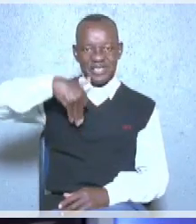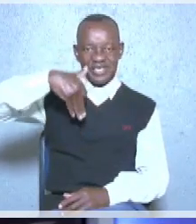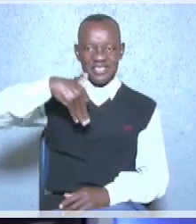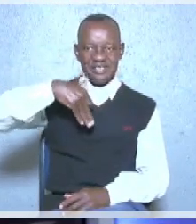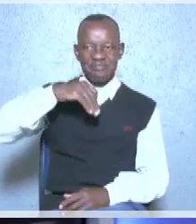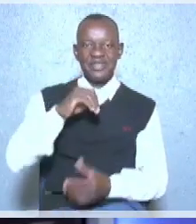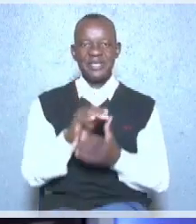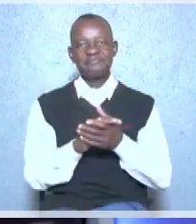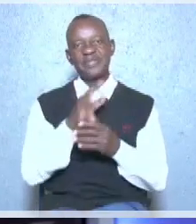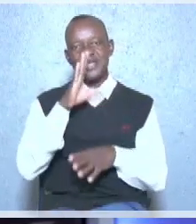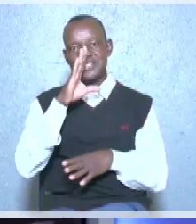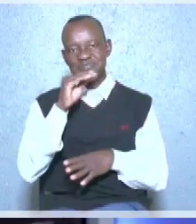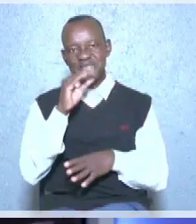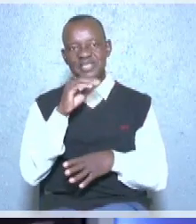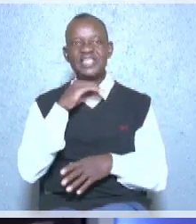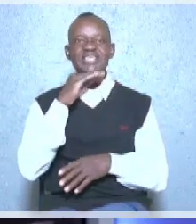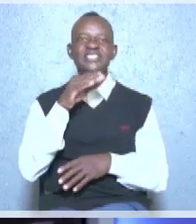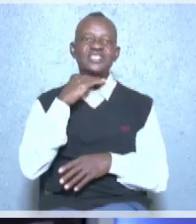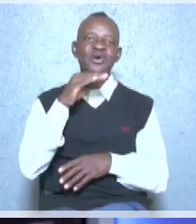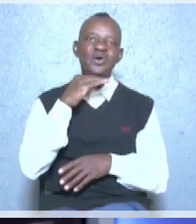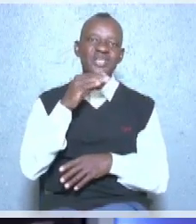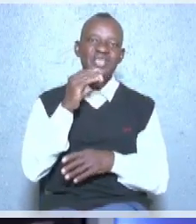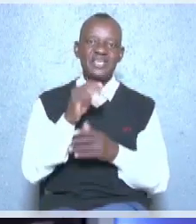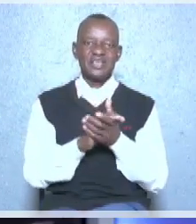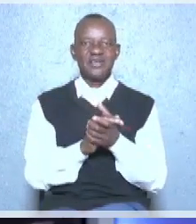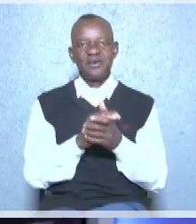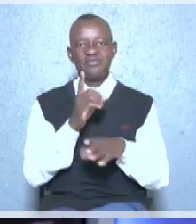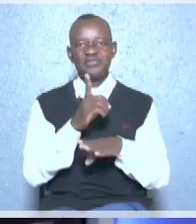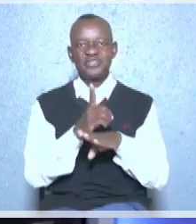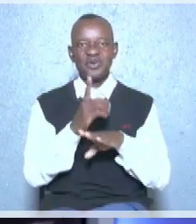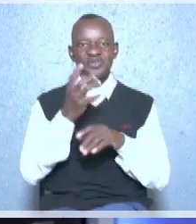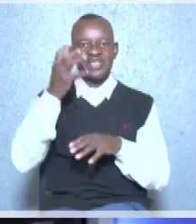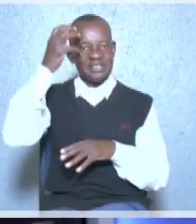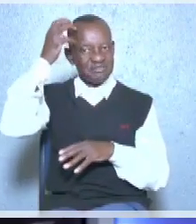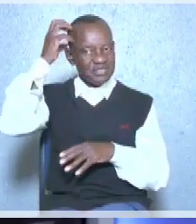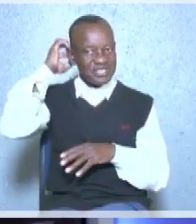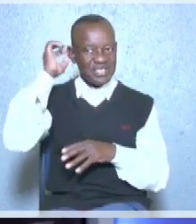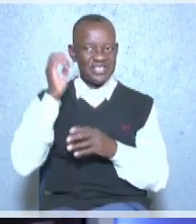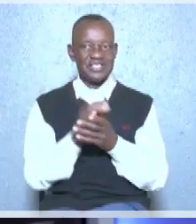Nujoma, and also the way he paved the way and to allow